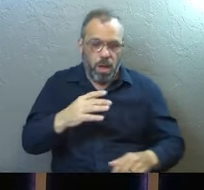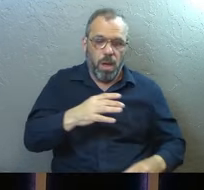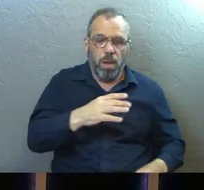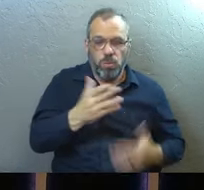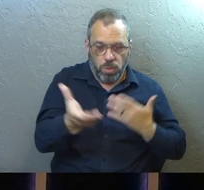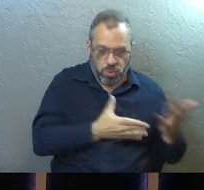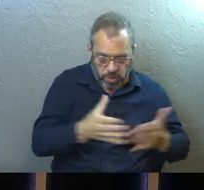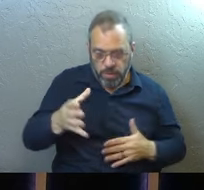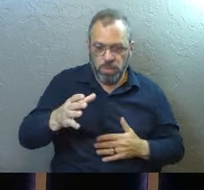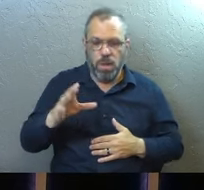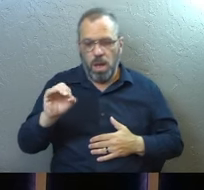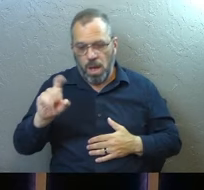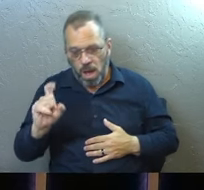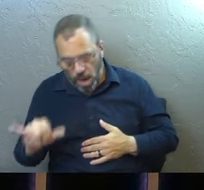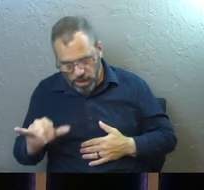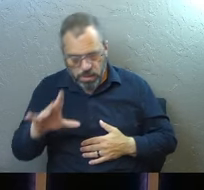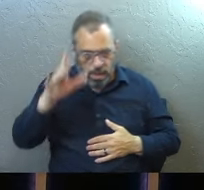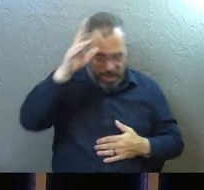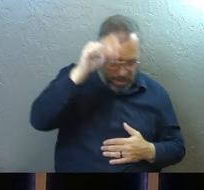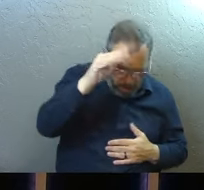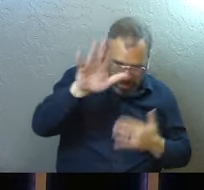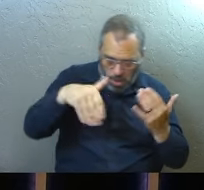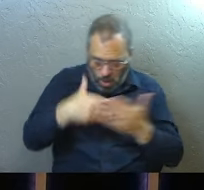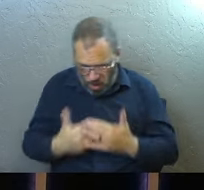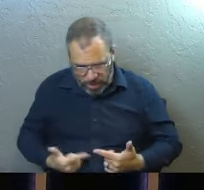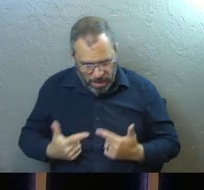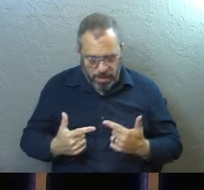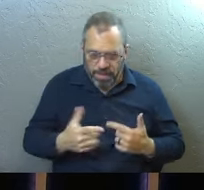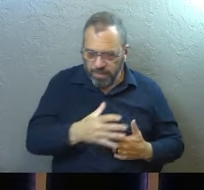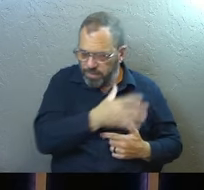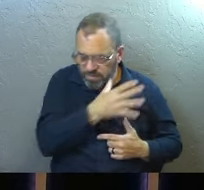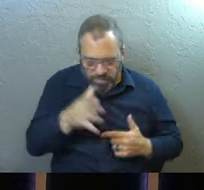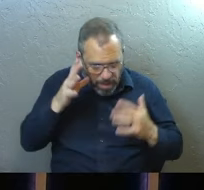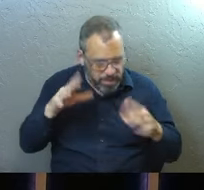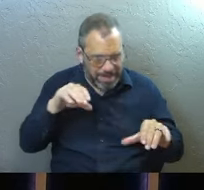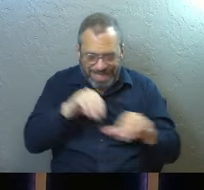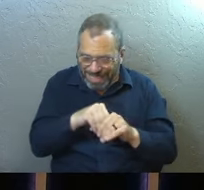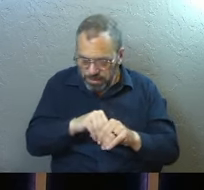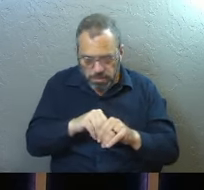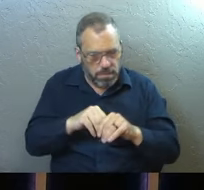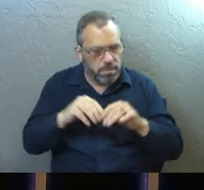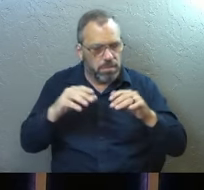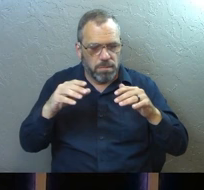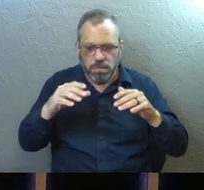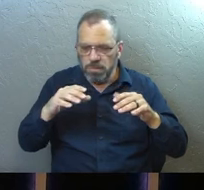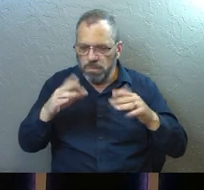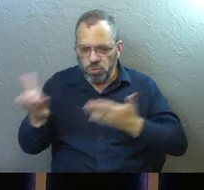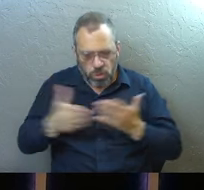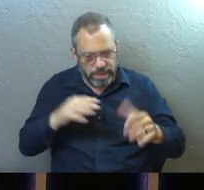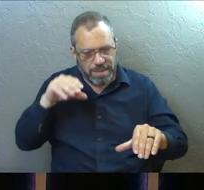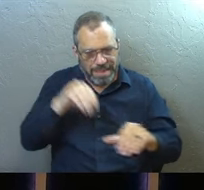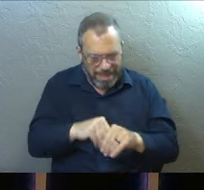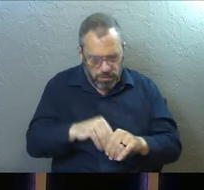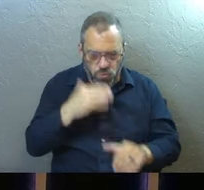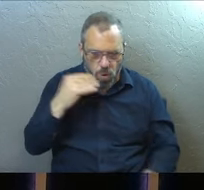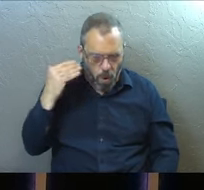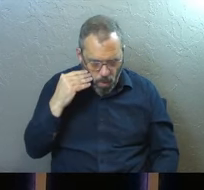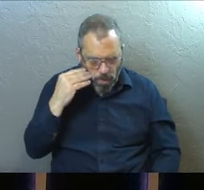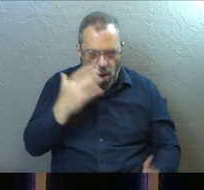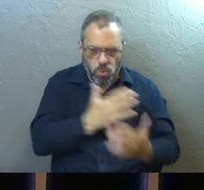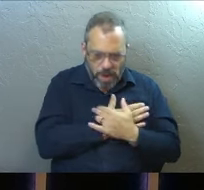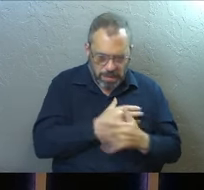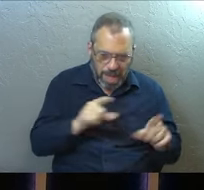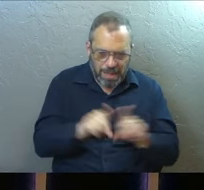and female servants, your oxen and donkeys and other livestock, and any foreigners living among you. All your male and female servants must rest as you